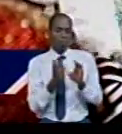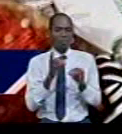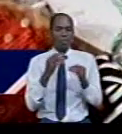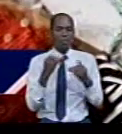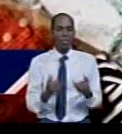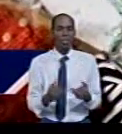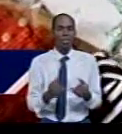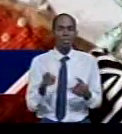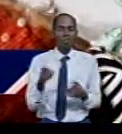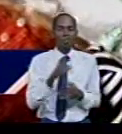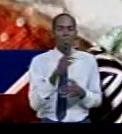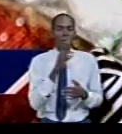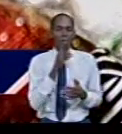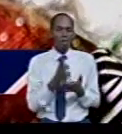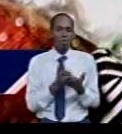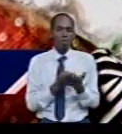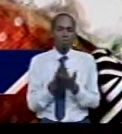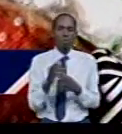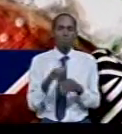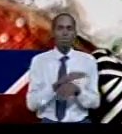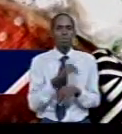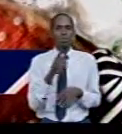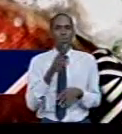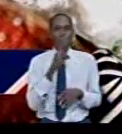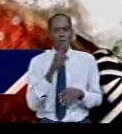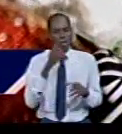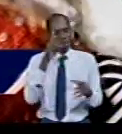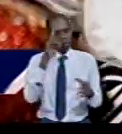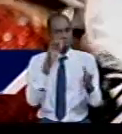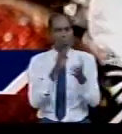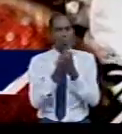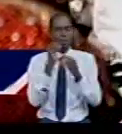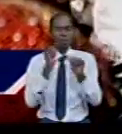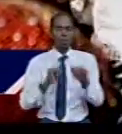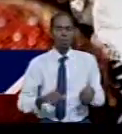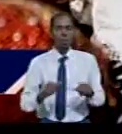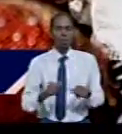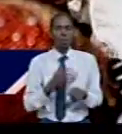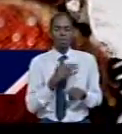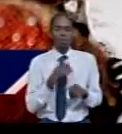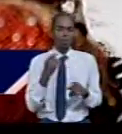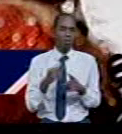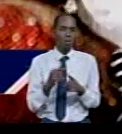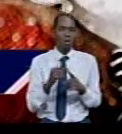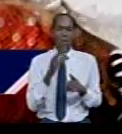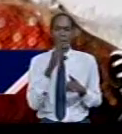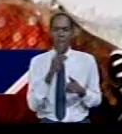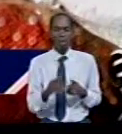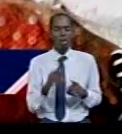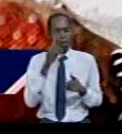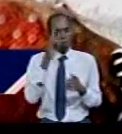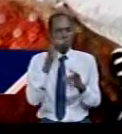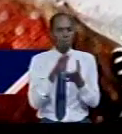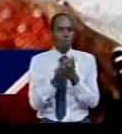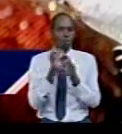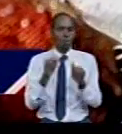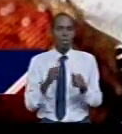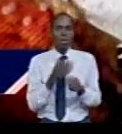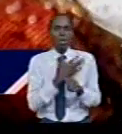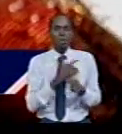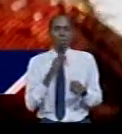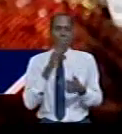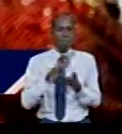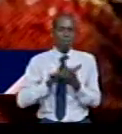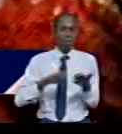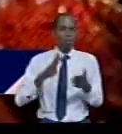you're truthful, you are trustable, and your words are trustworthy. You are cleansed by the blood of the Lamb.